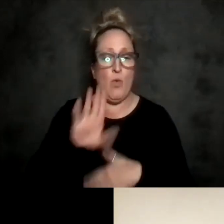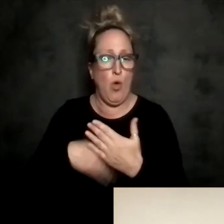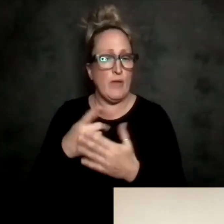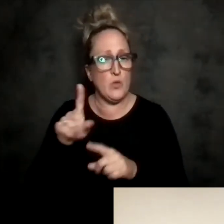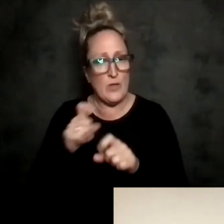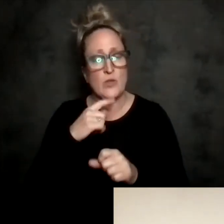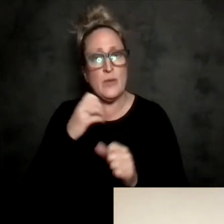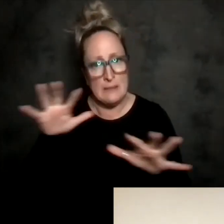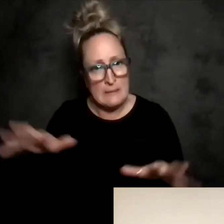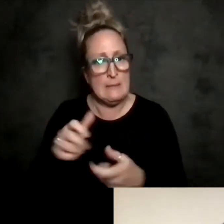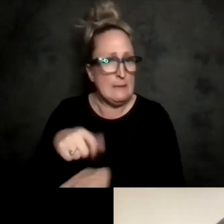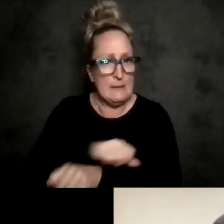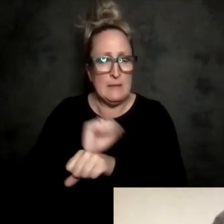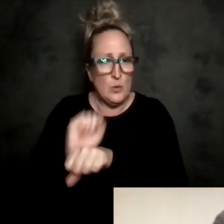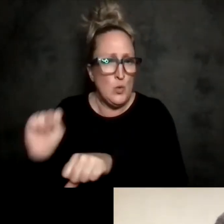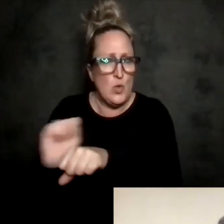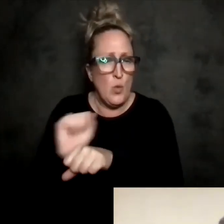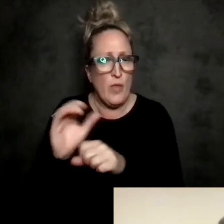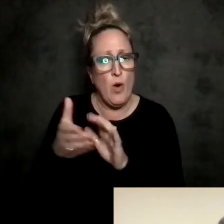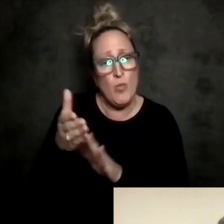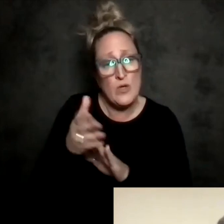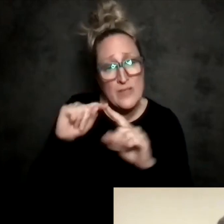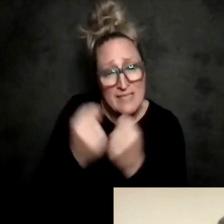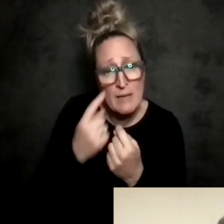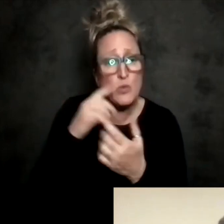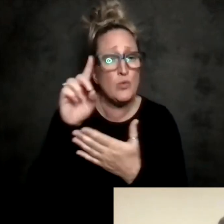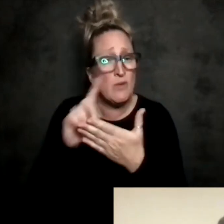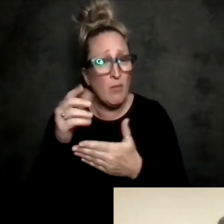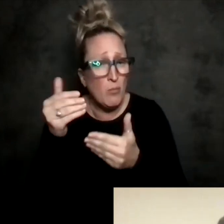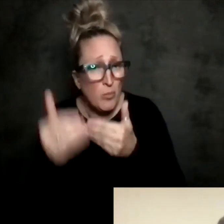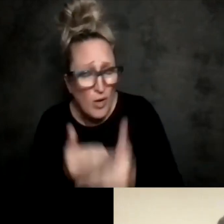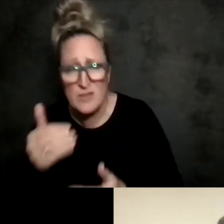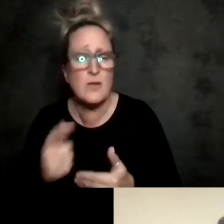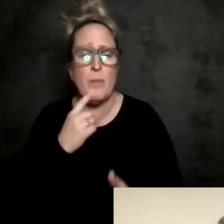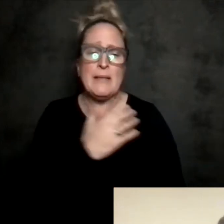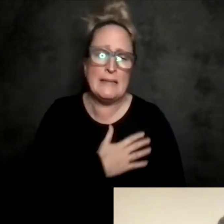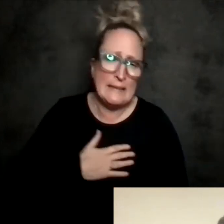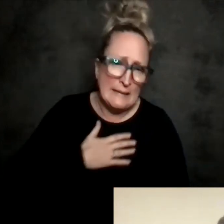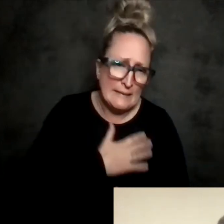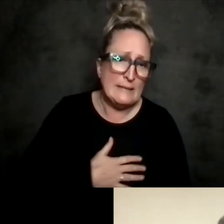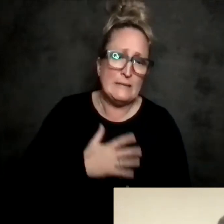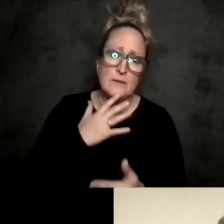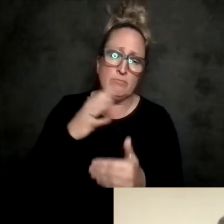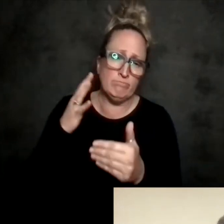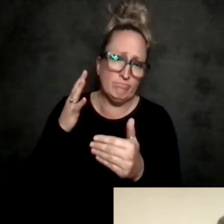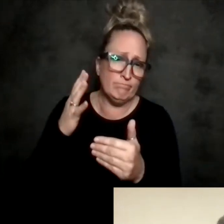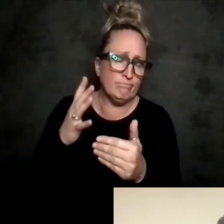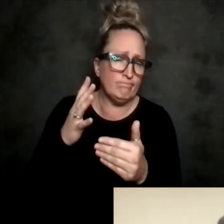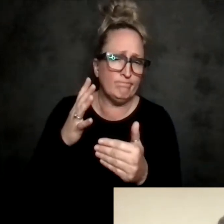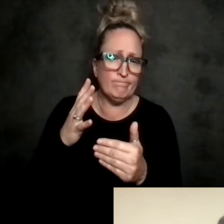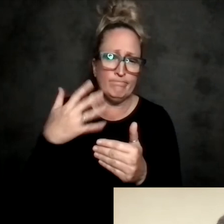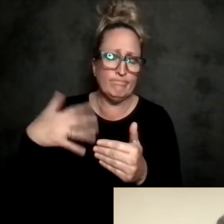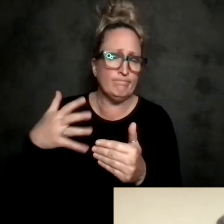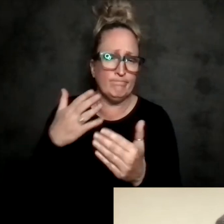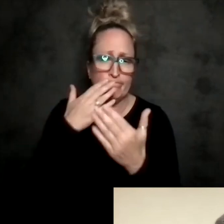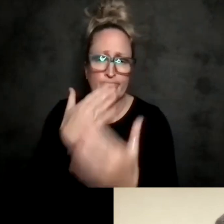in a lot of work with our operations team to design this process. So please give him an extreme amount